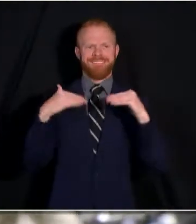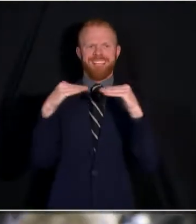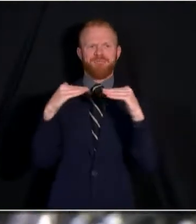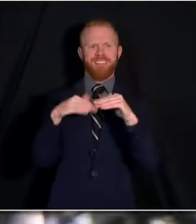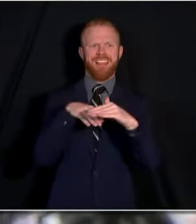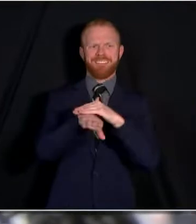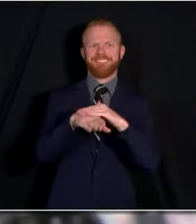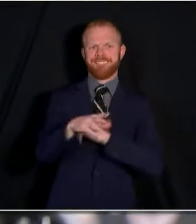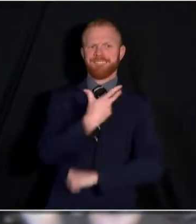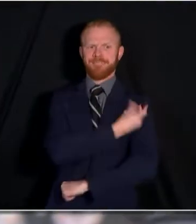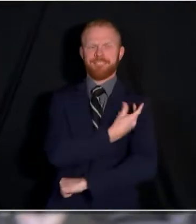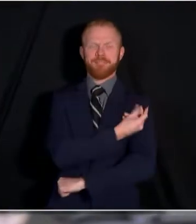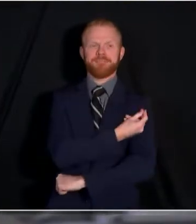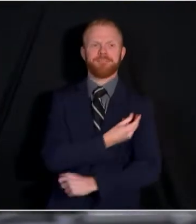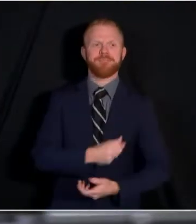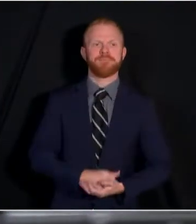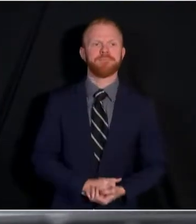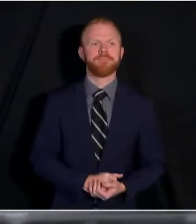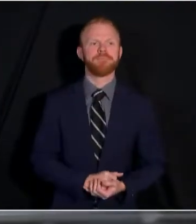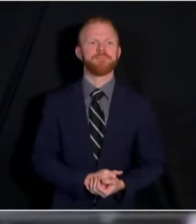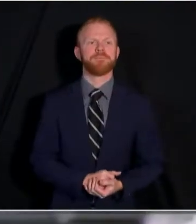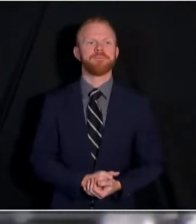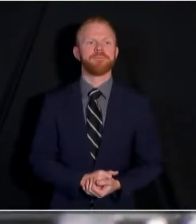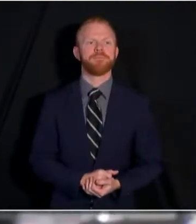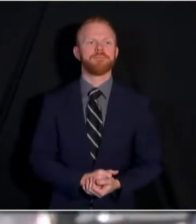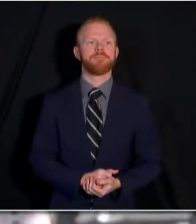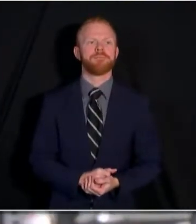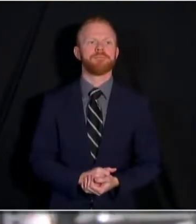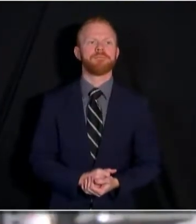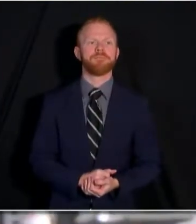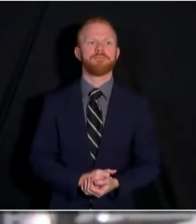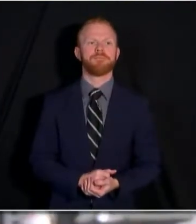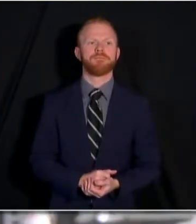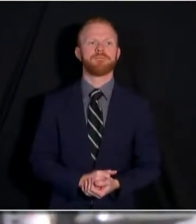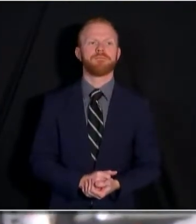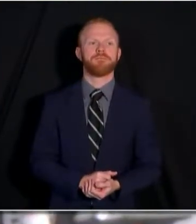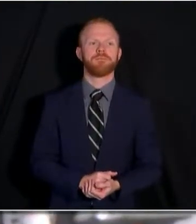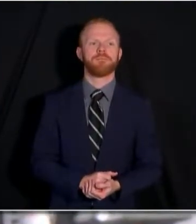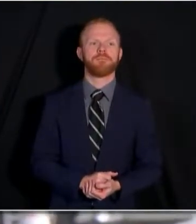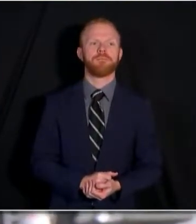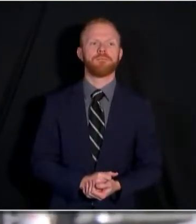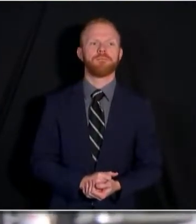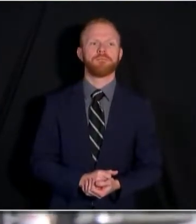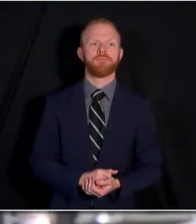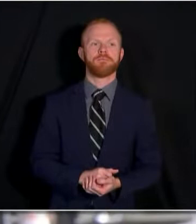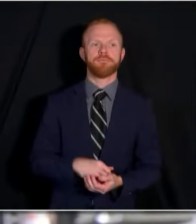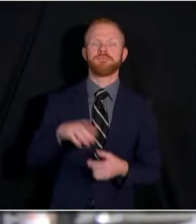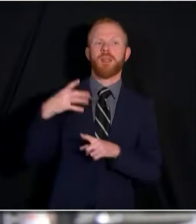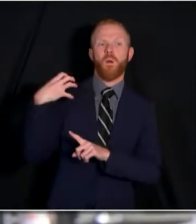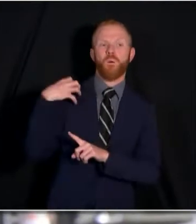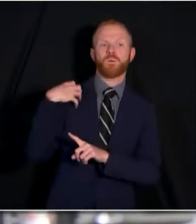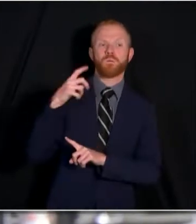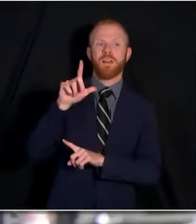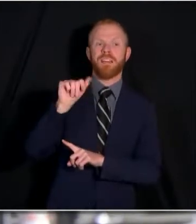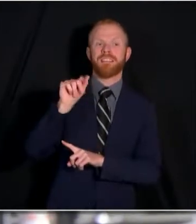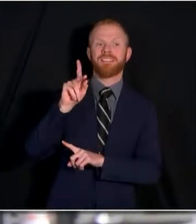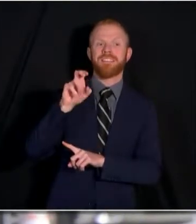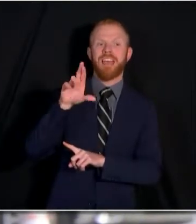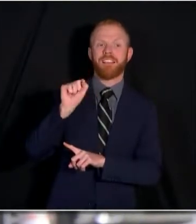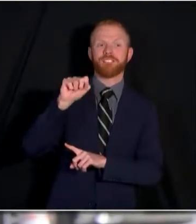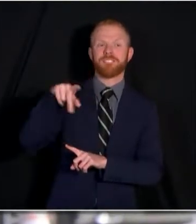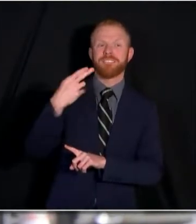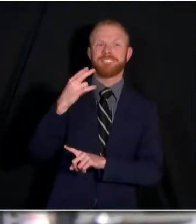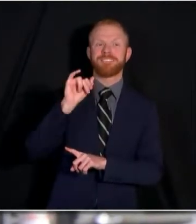vaccine. During his time as coach of the Lakers, Phil Jackson used to say, "If the strength of each team is